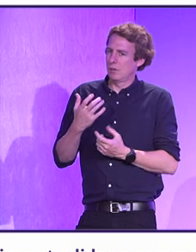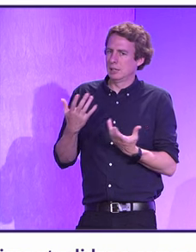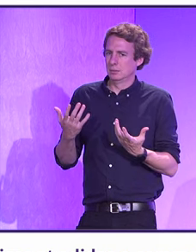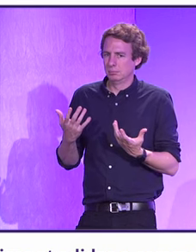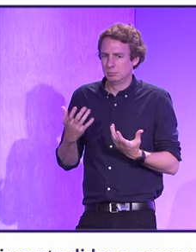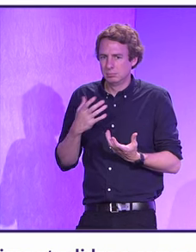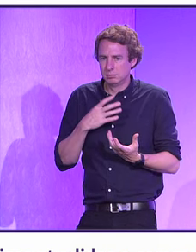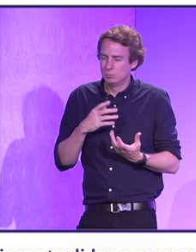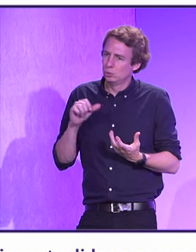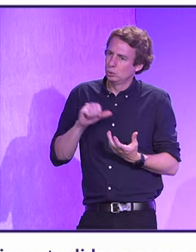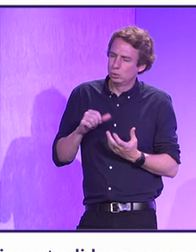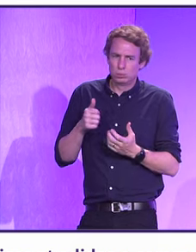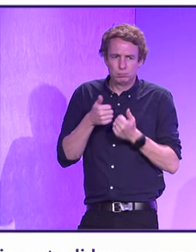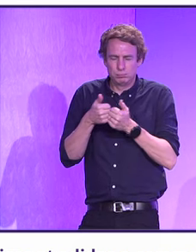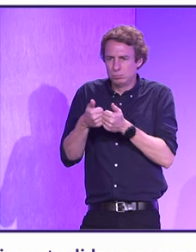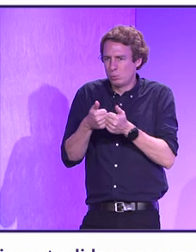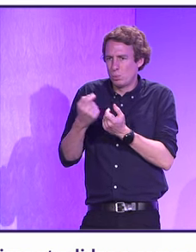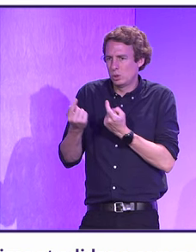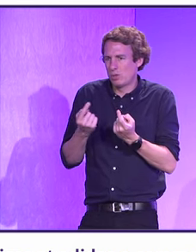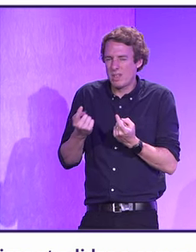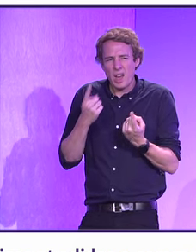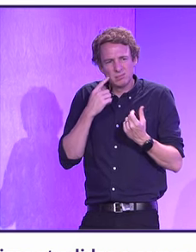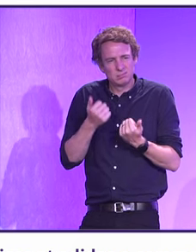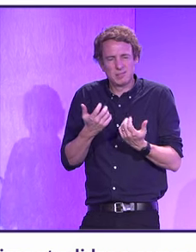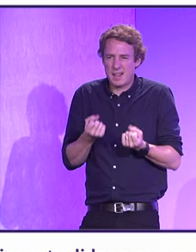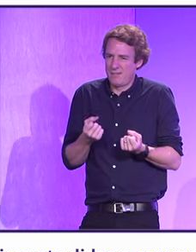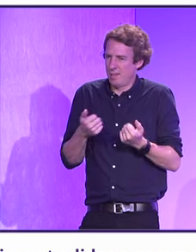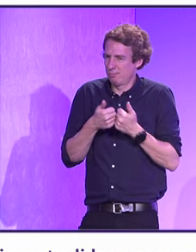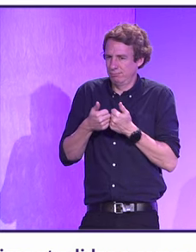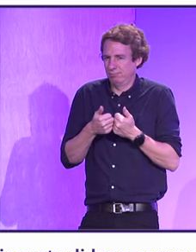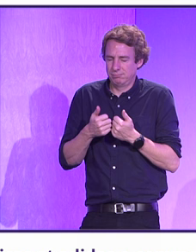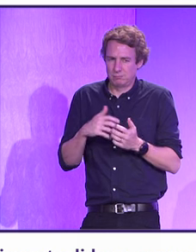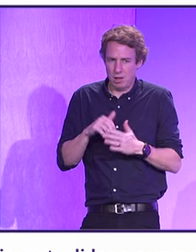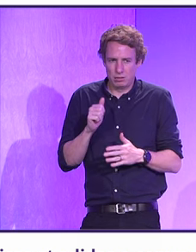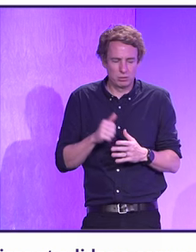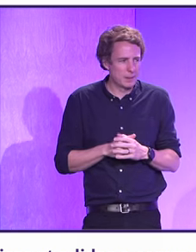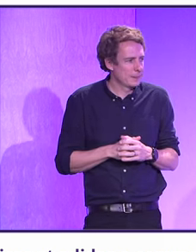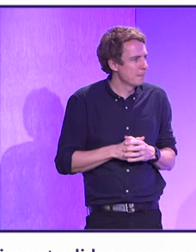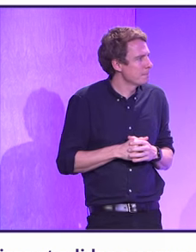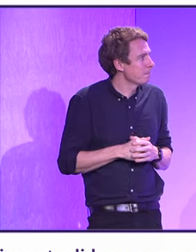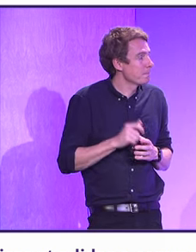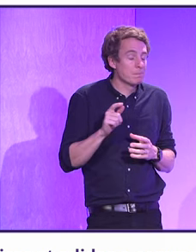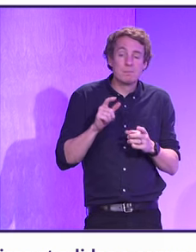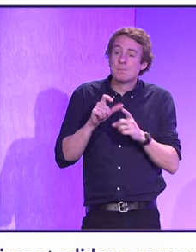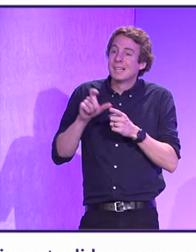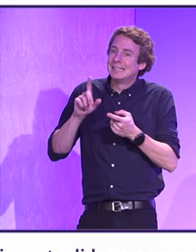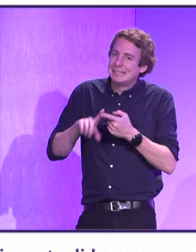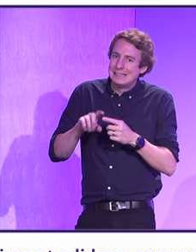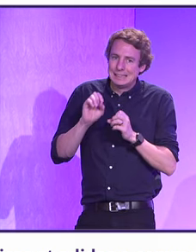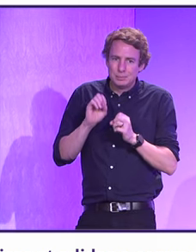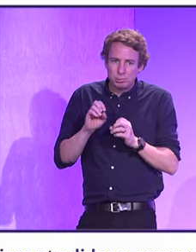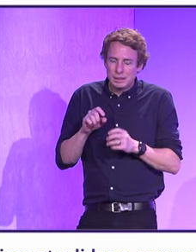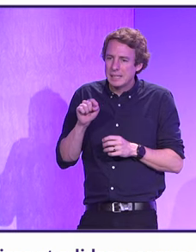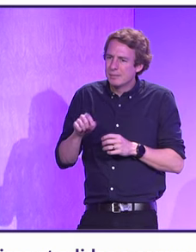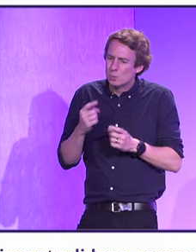that the team back, everybody backs up each other, so which is good. But that's the whole point of having the incident debrief, really